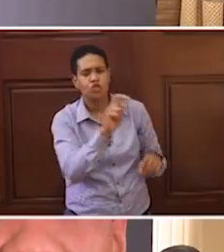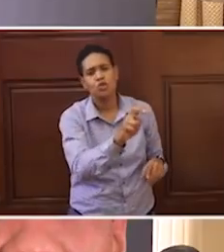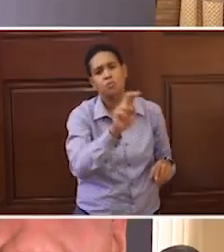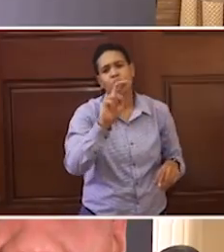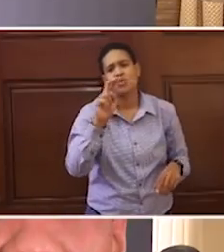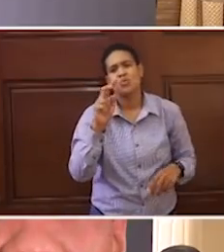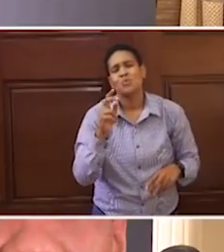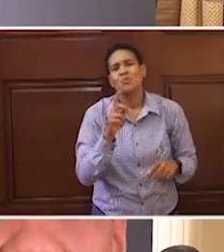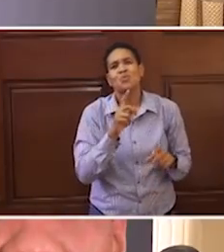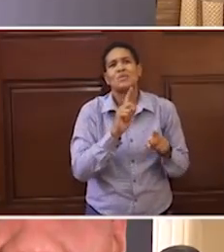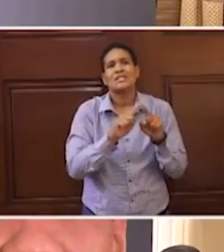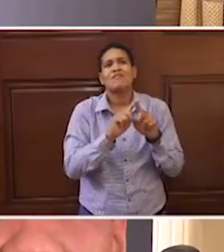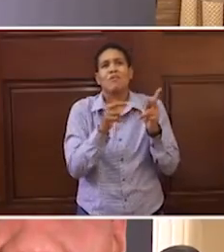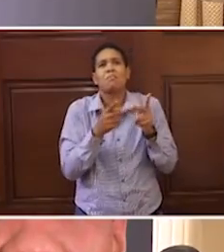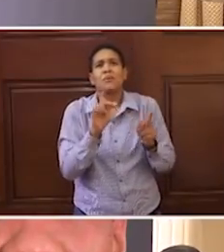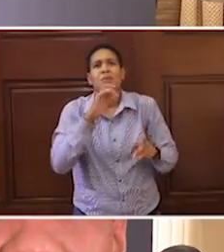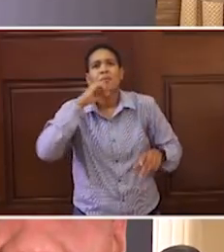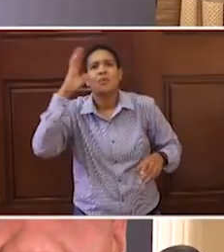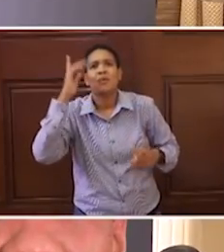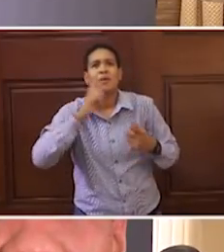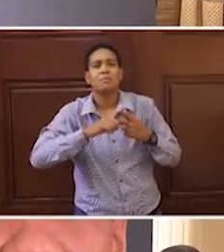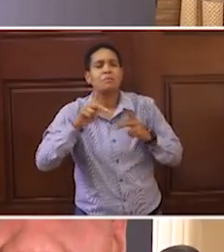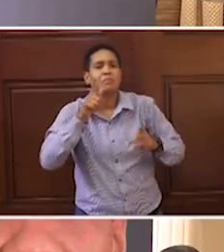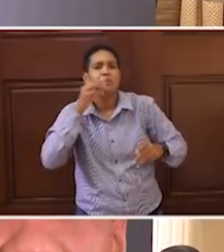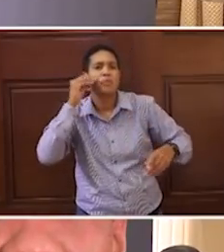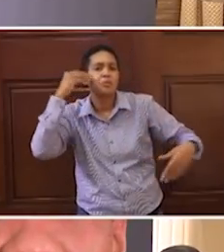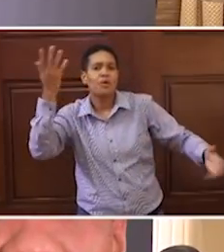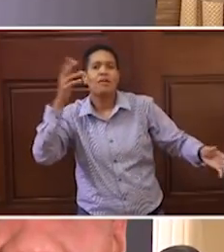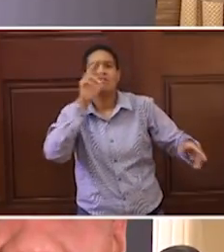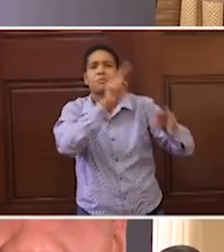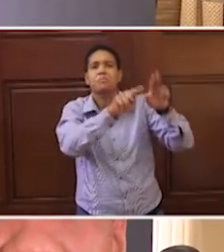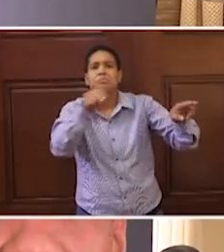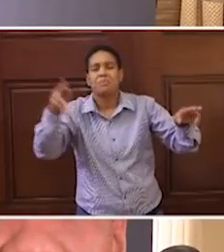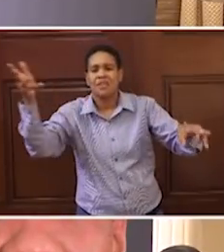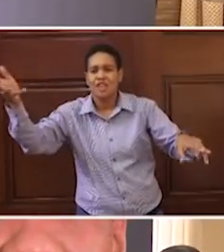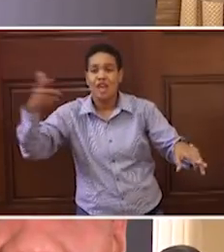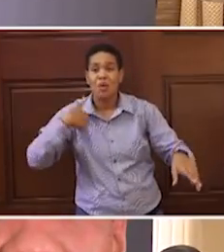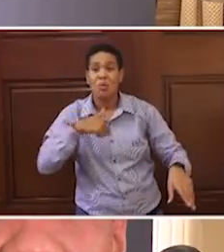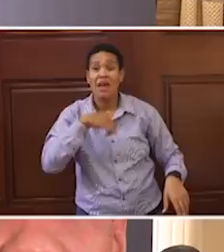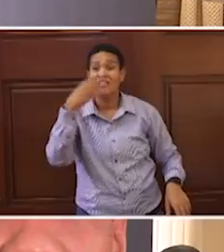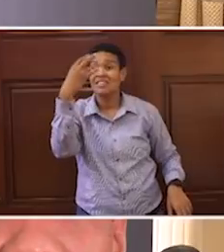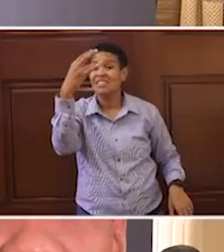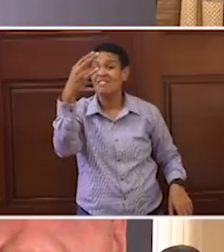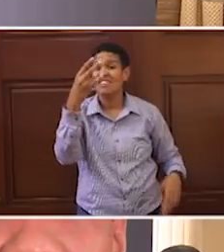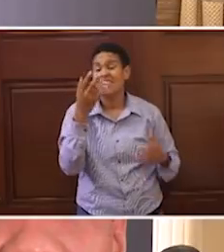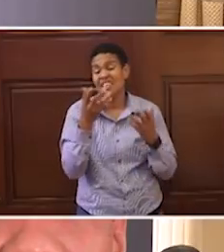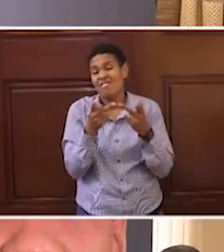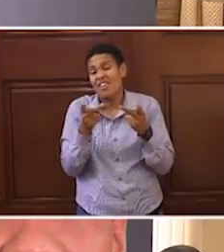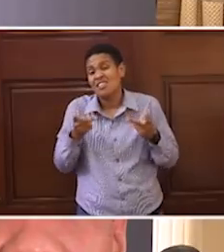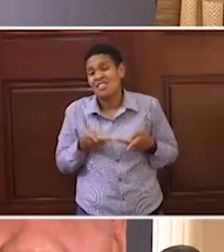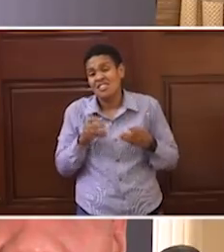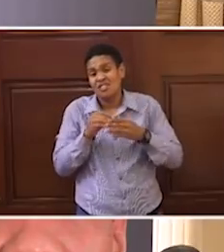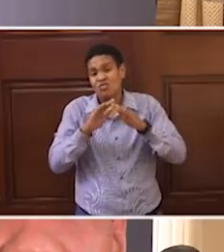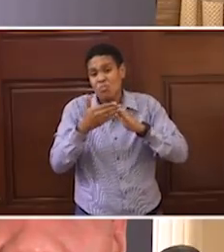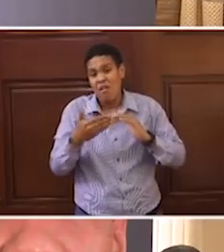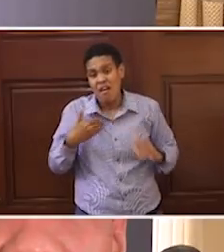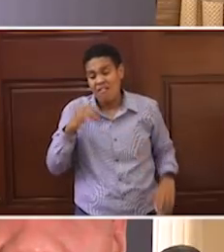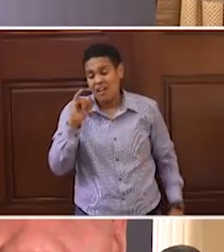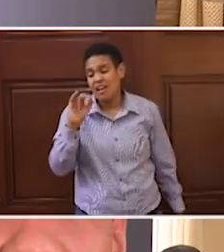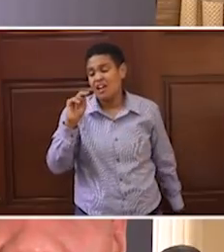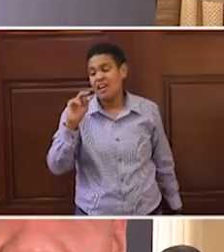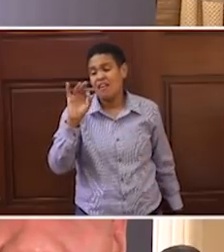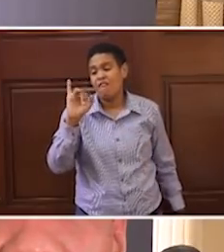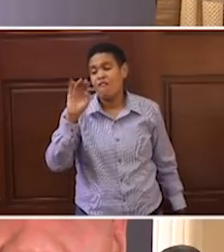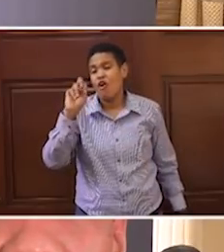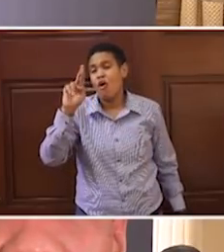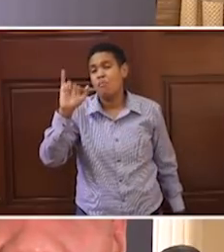infirmaries because our infirmaries, we have 17 such facilities across the country with